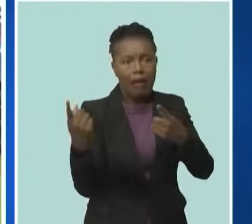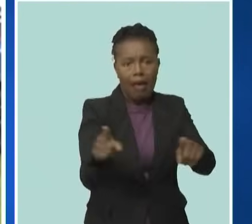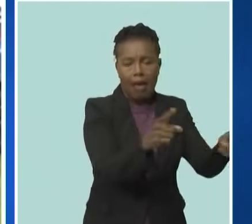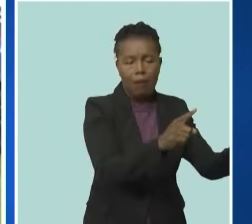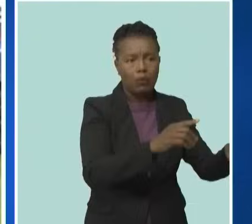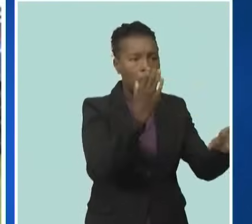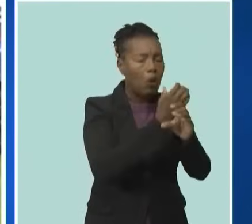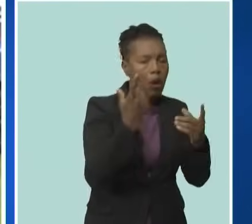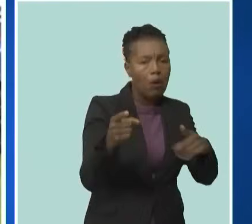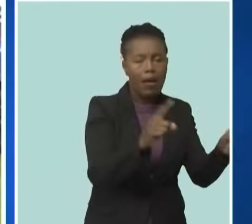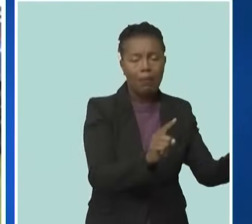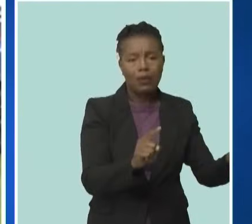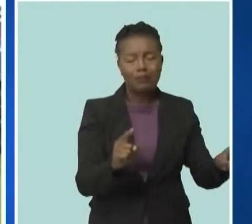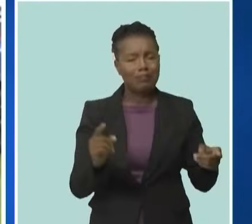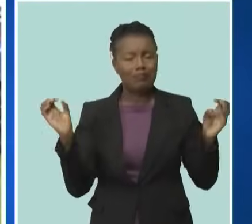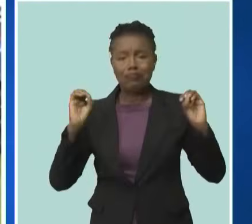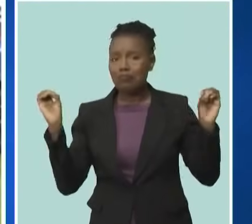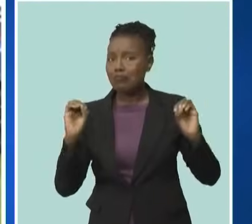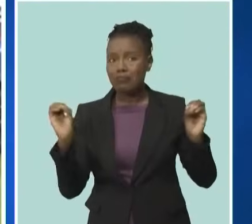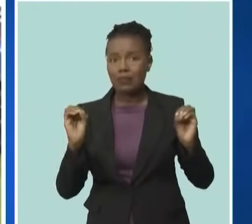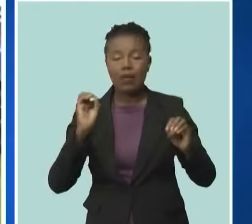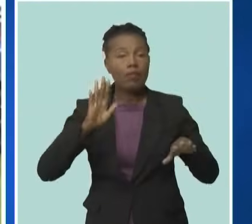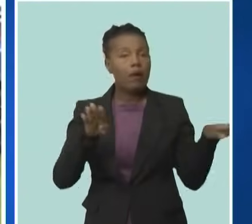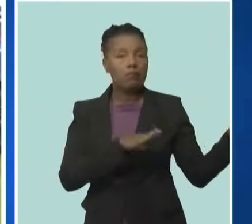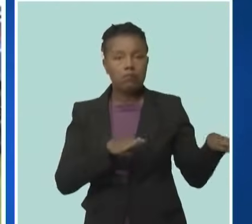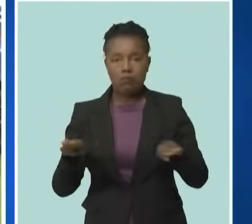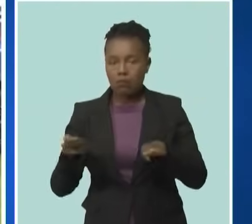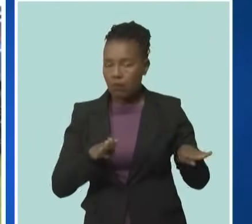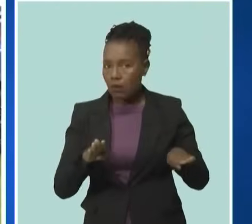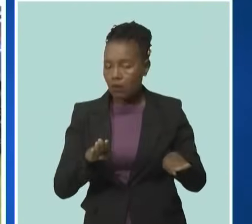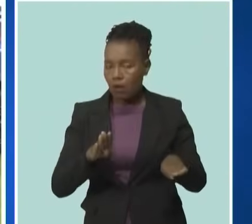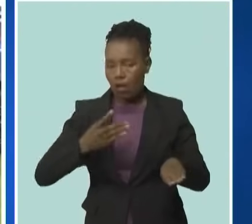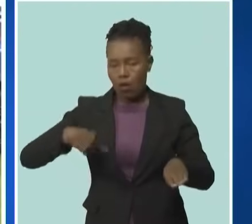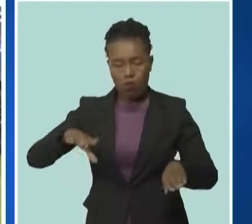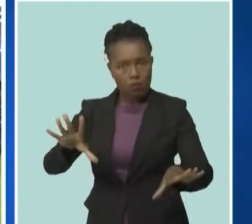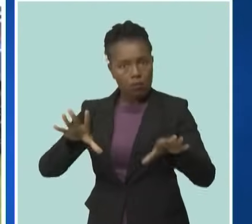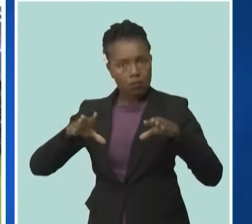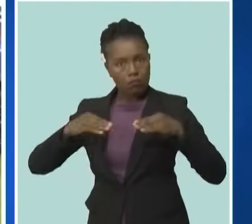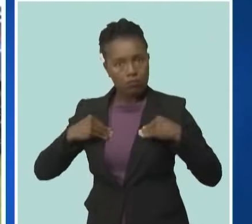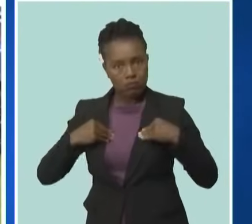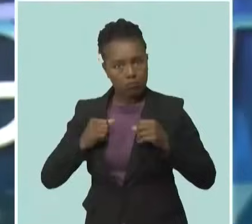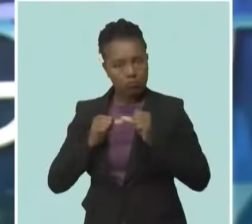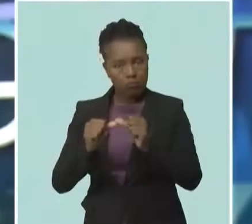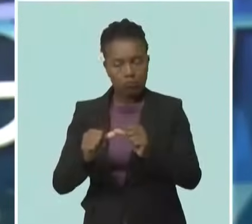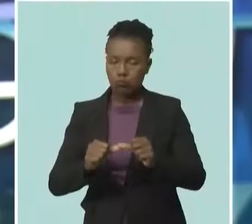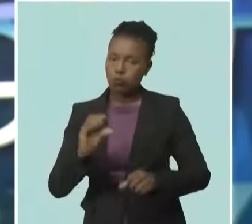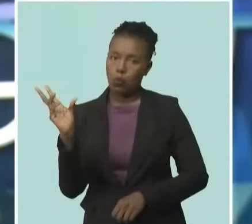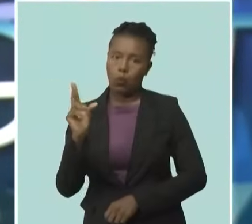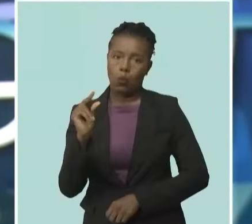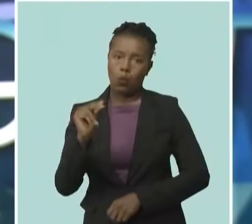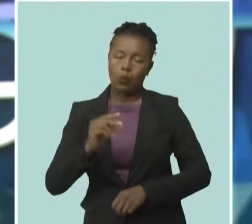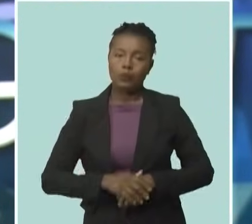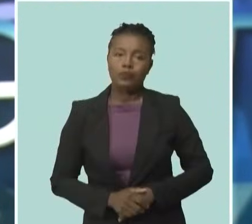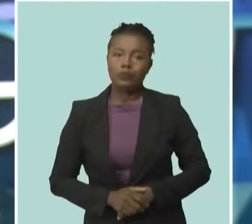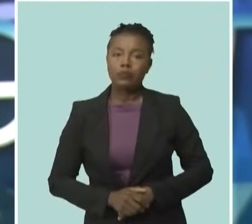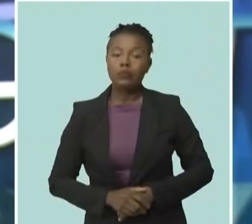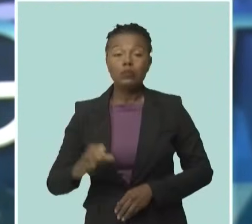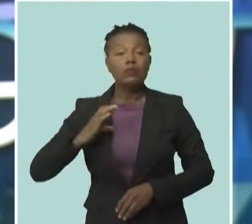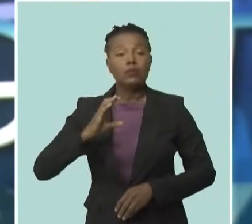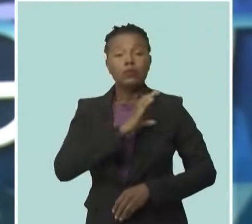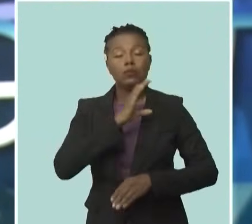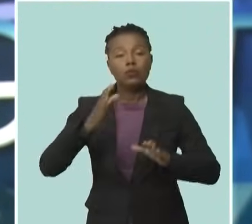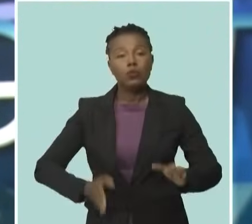Such behaviors shall not be tolerated by the law-abiding citizens of Barbados. Commissioner Boyce says